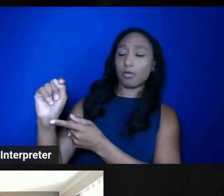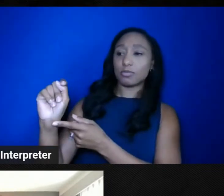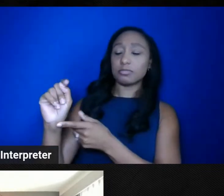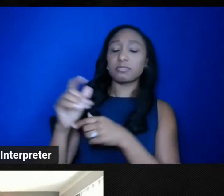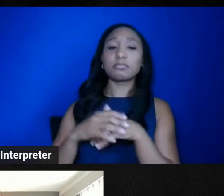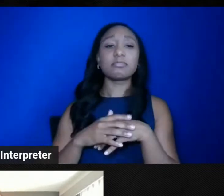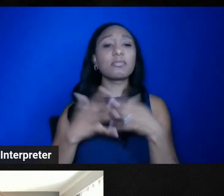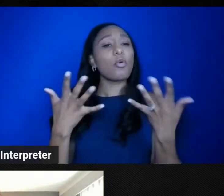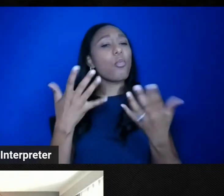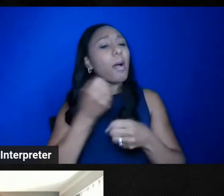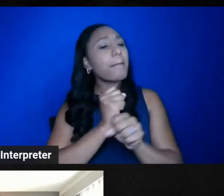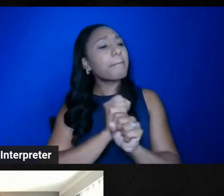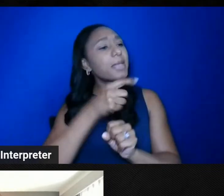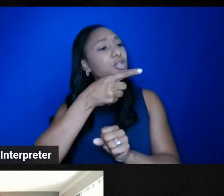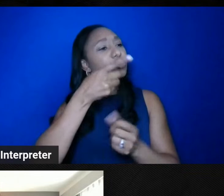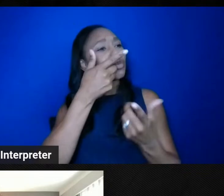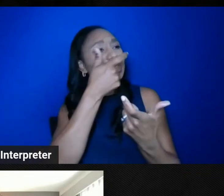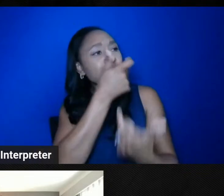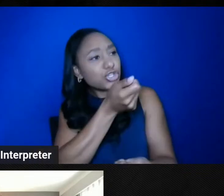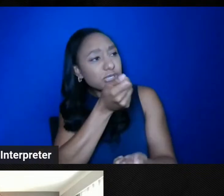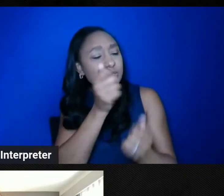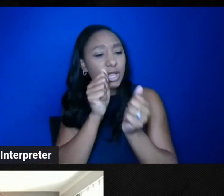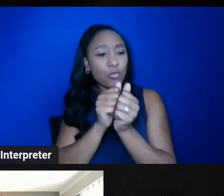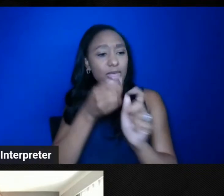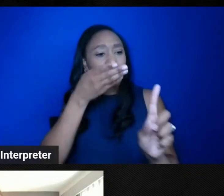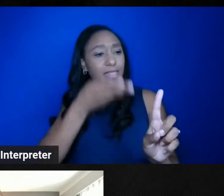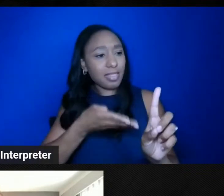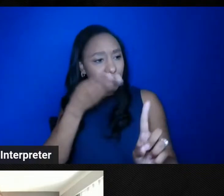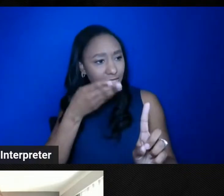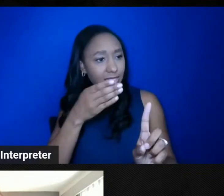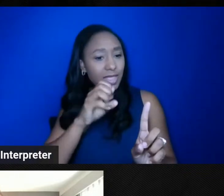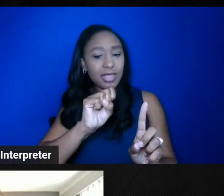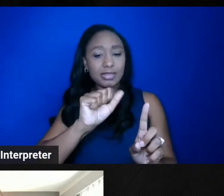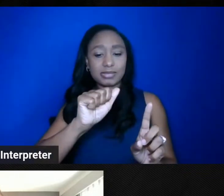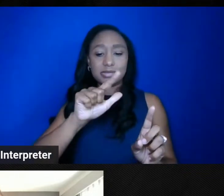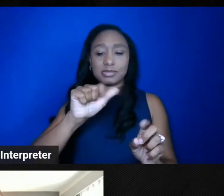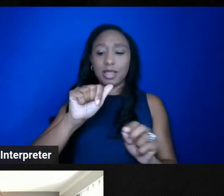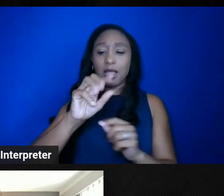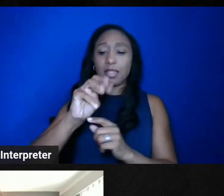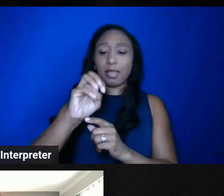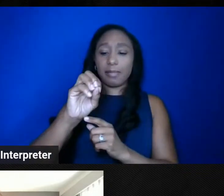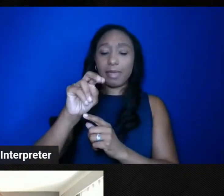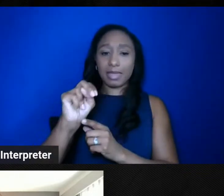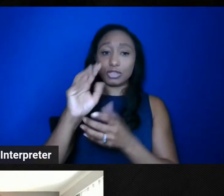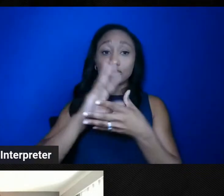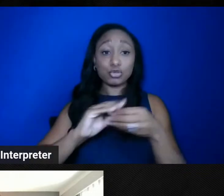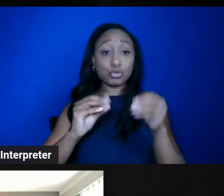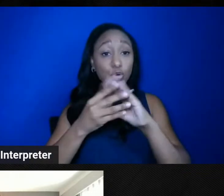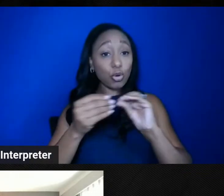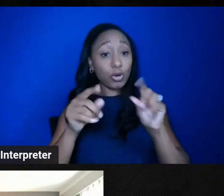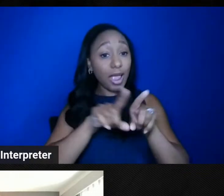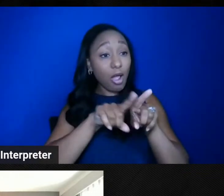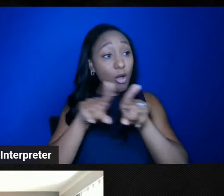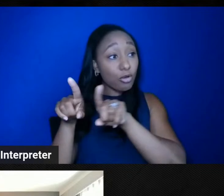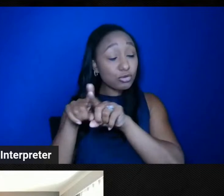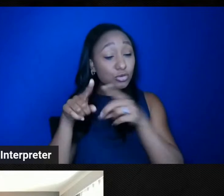interested in Solomon's story? How did you come about it? And also, what made you interested in Cornelius's story and how did you come about